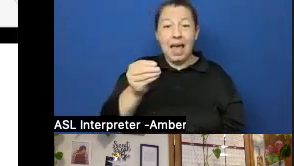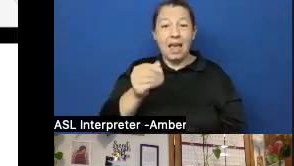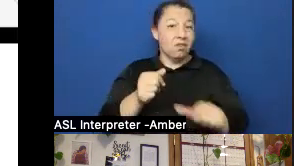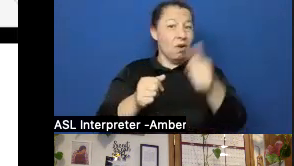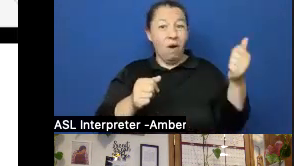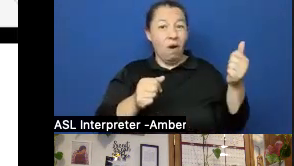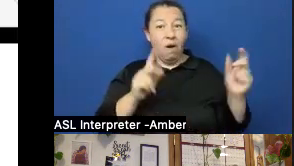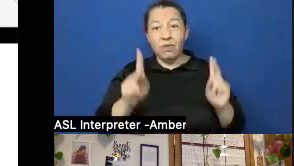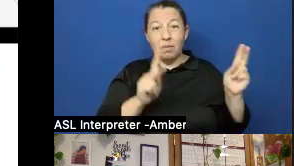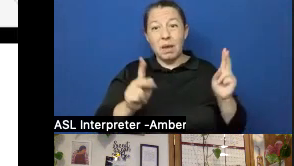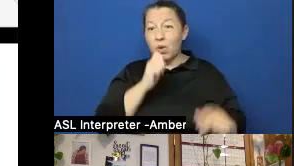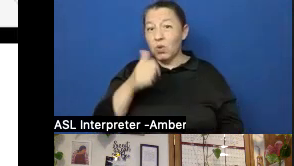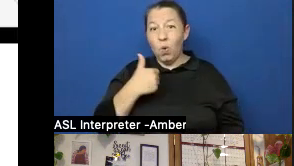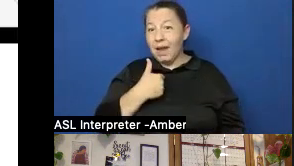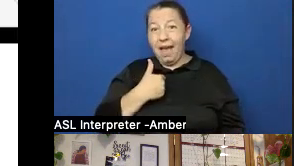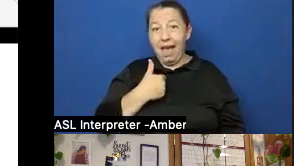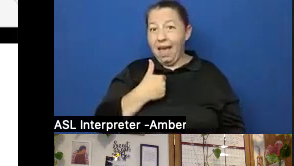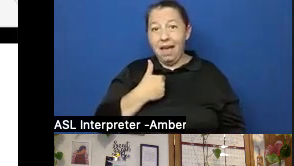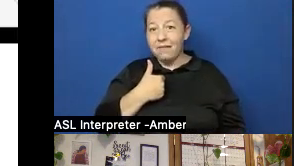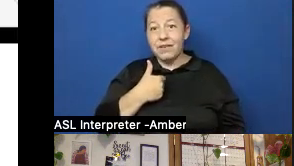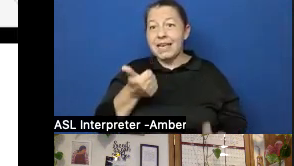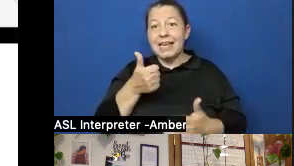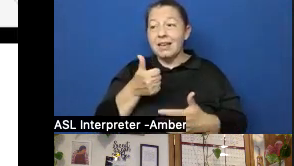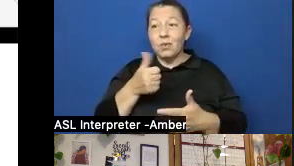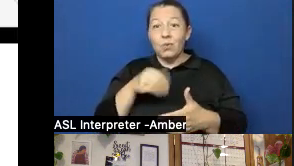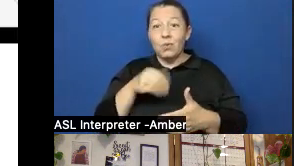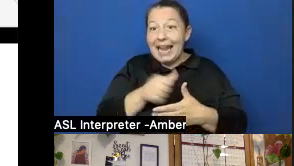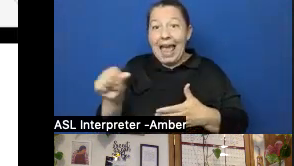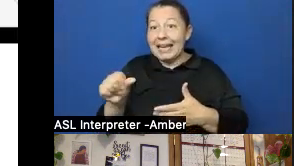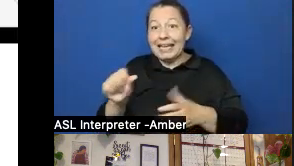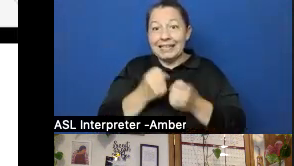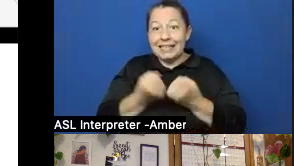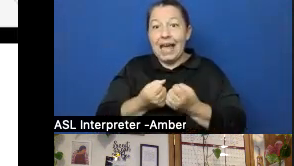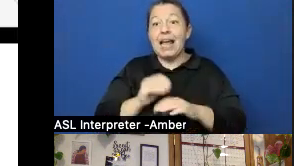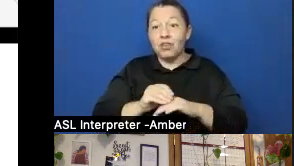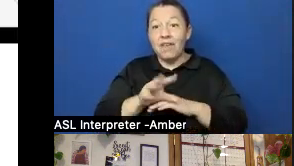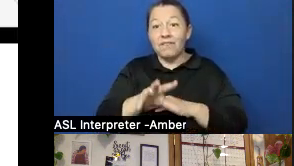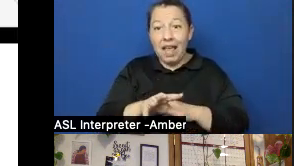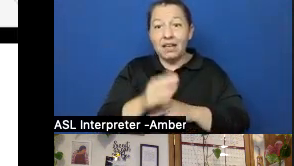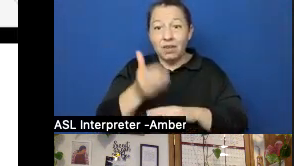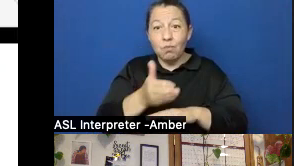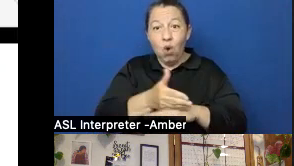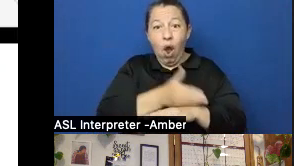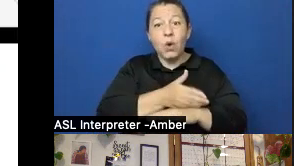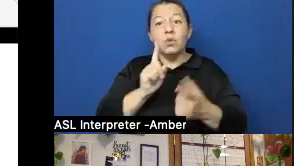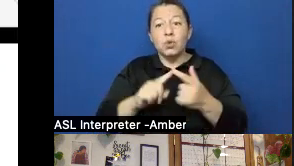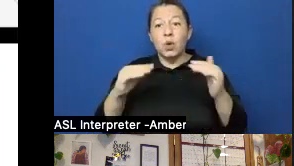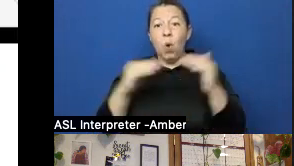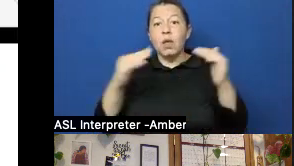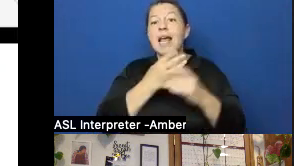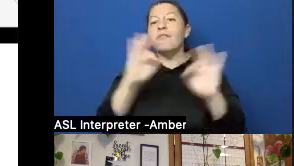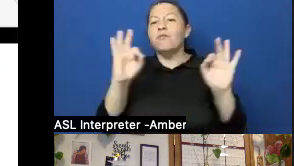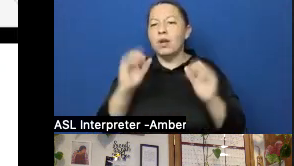people, do not have in any given society. It affects the progress towards equality and the freedom from